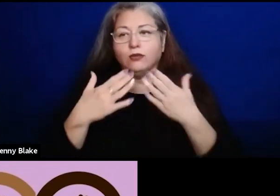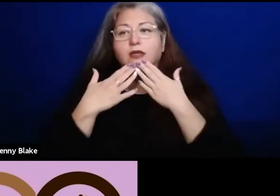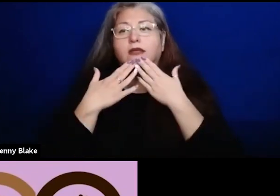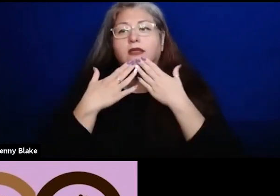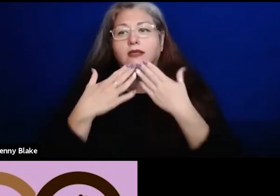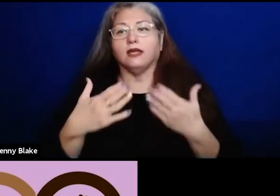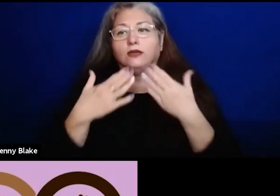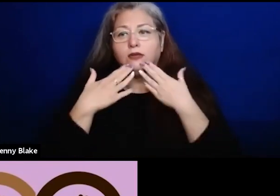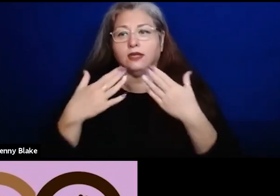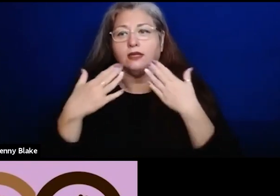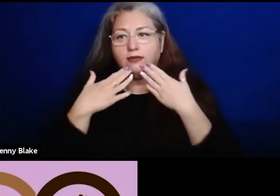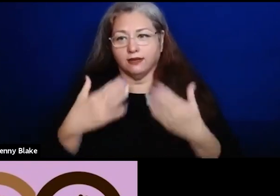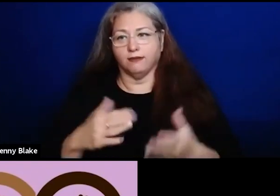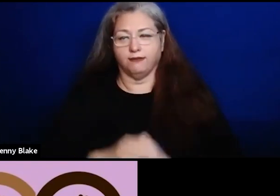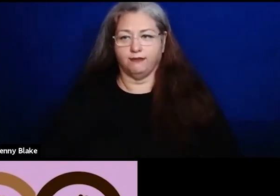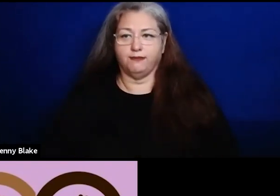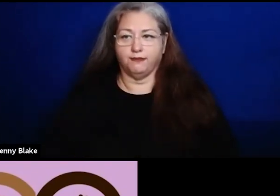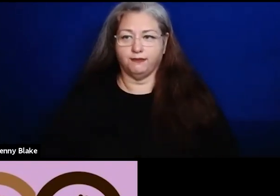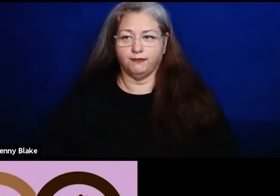us.